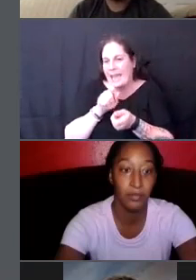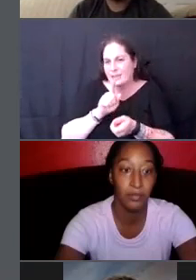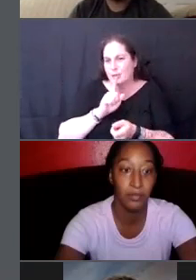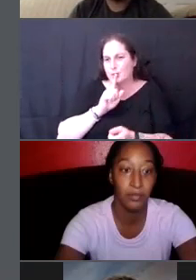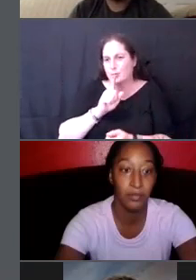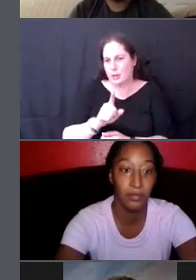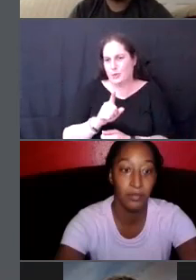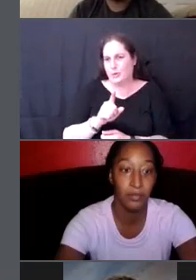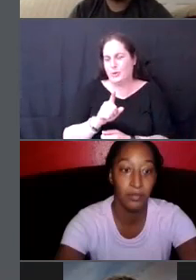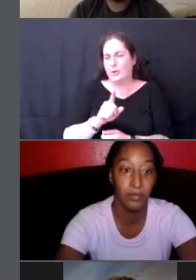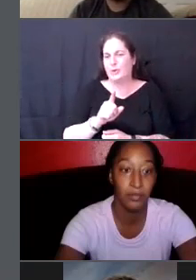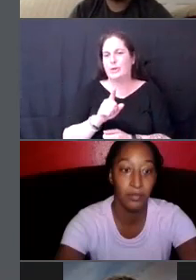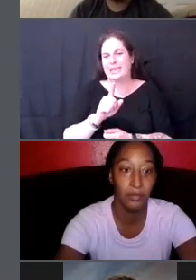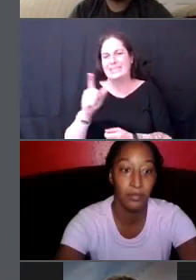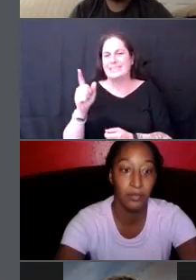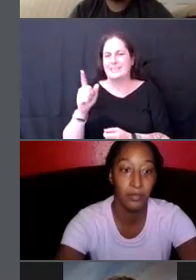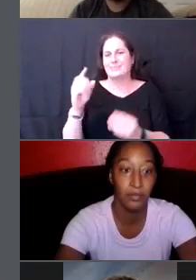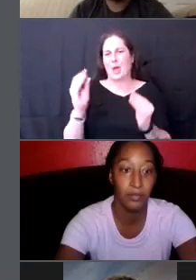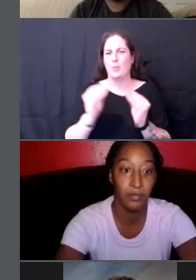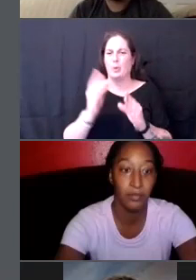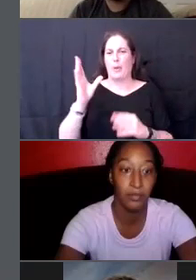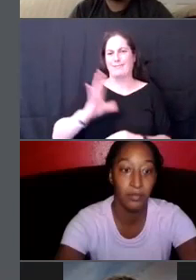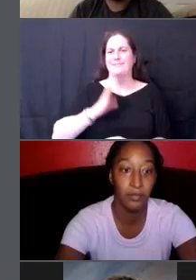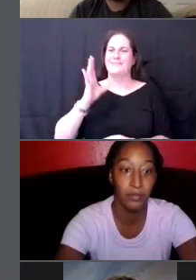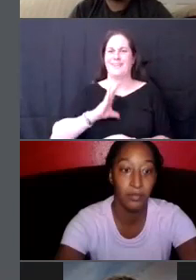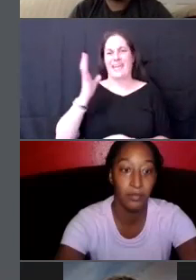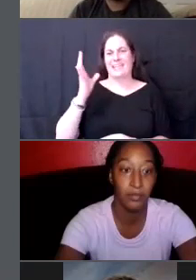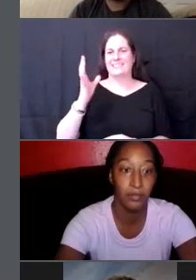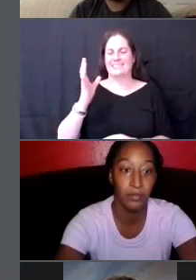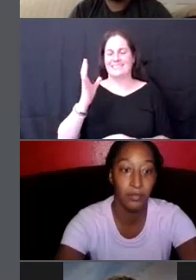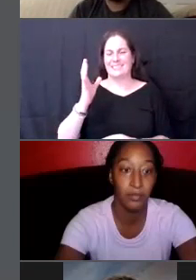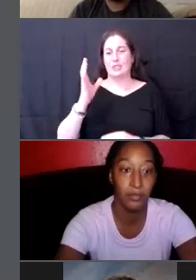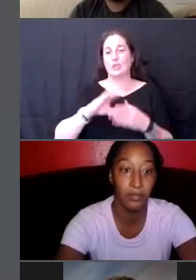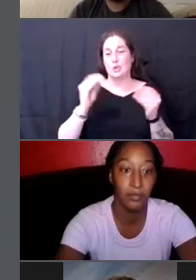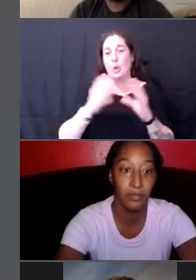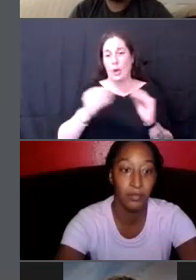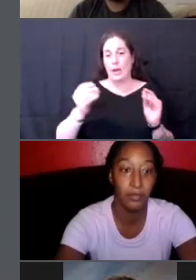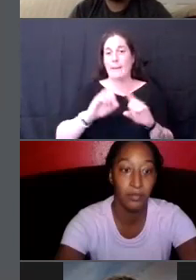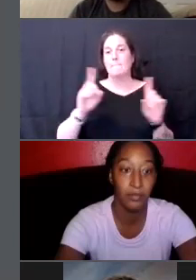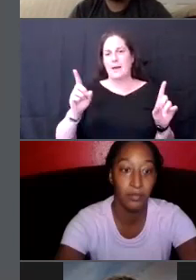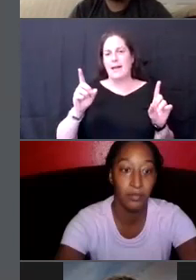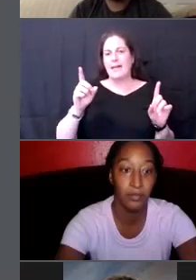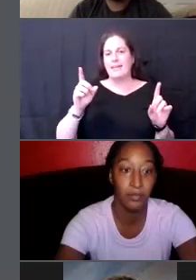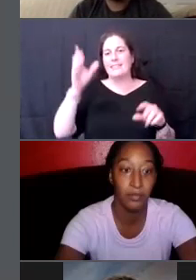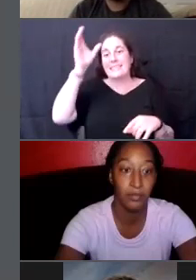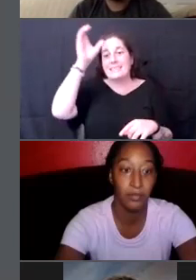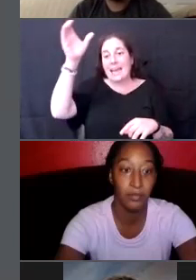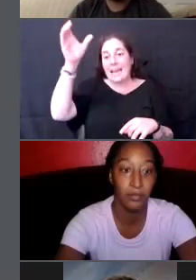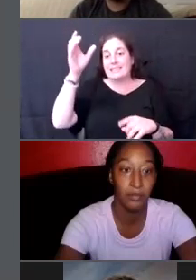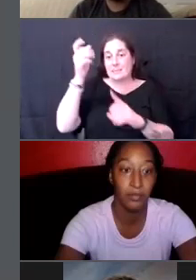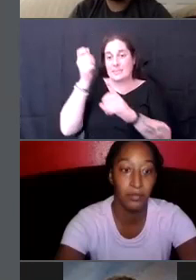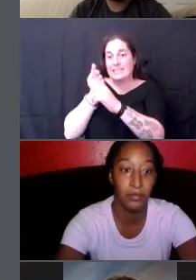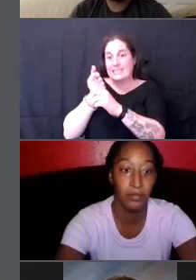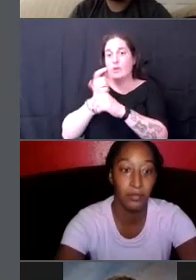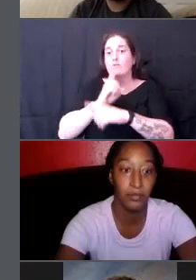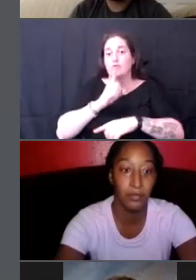of sensationalized that story a bit, but it is true that he had